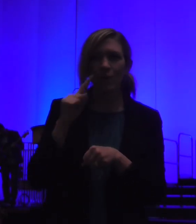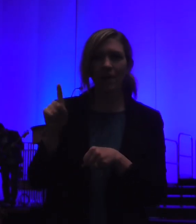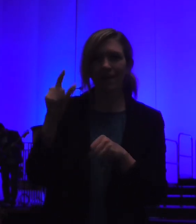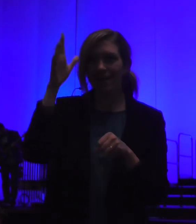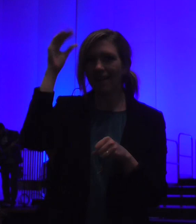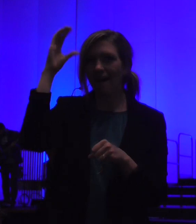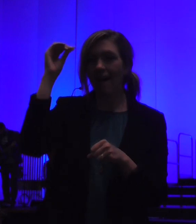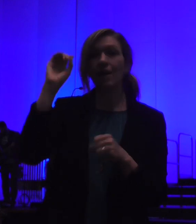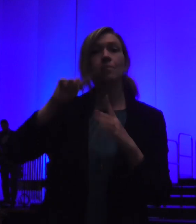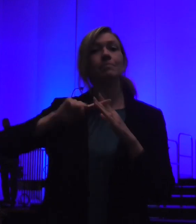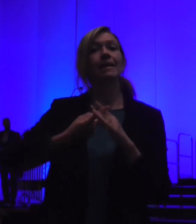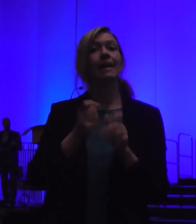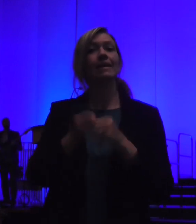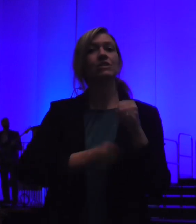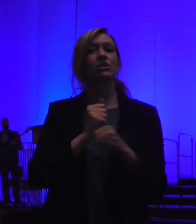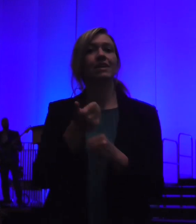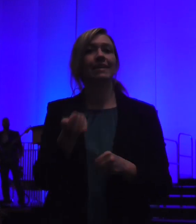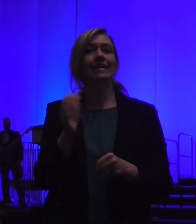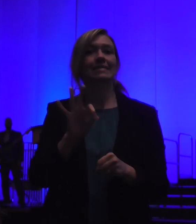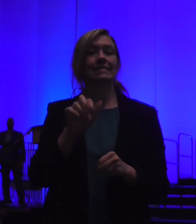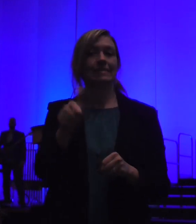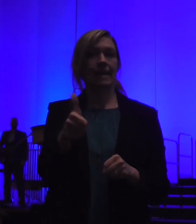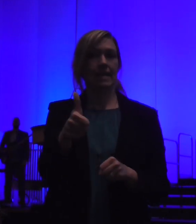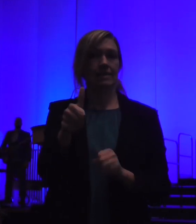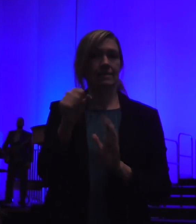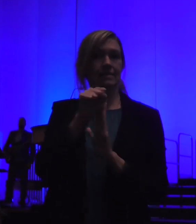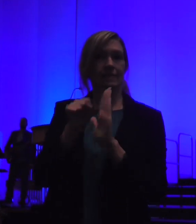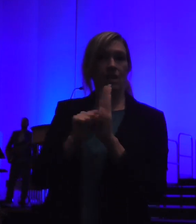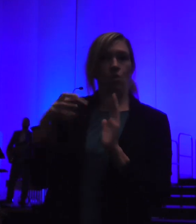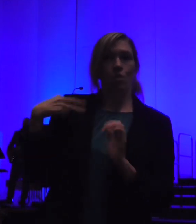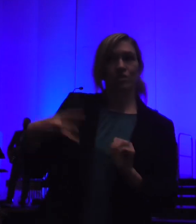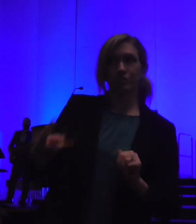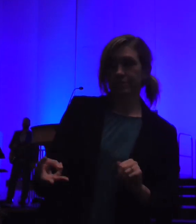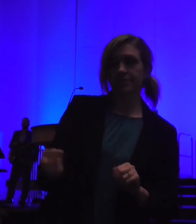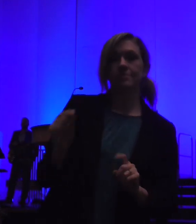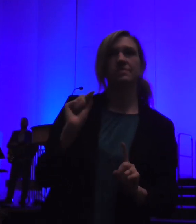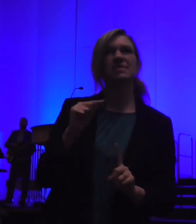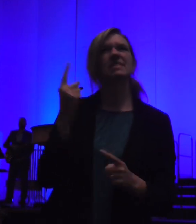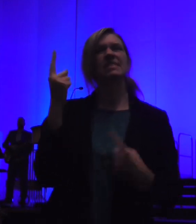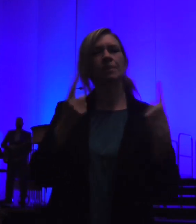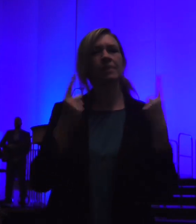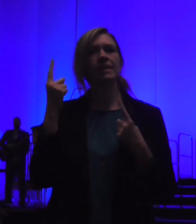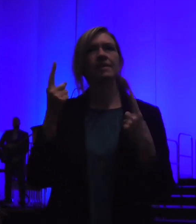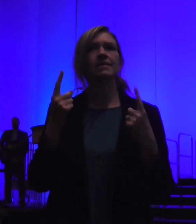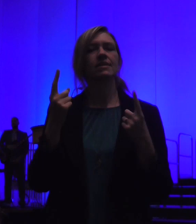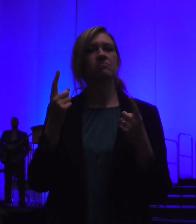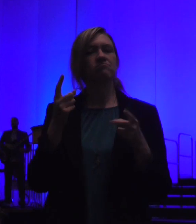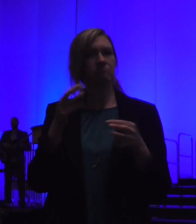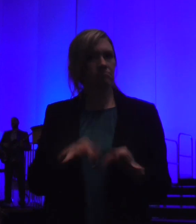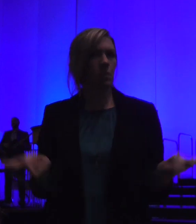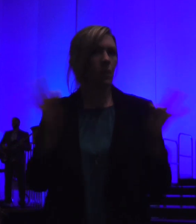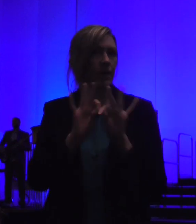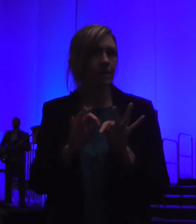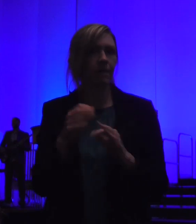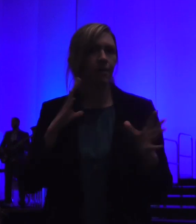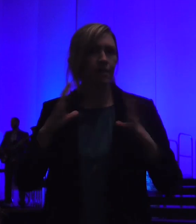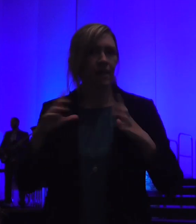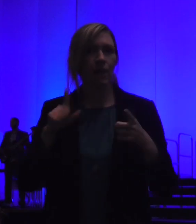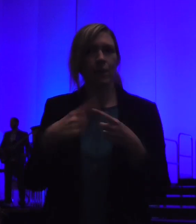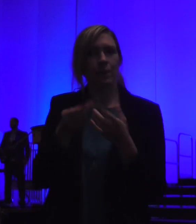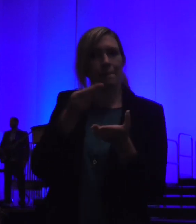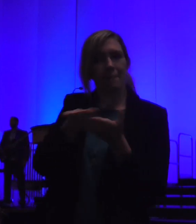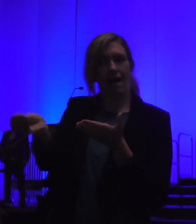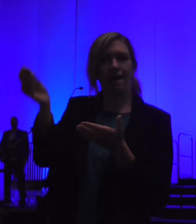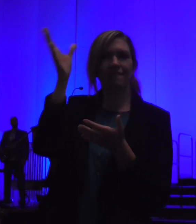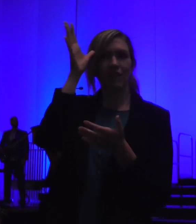do. Father's Day began in 1910 up in the state of Washington. Something we consider today to be an important holiday when we